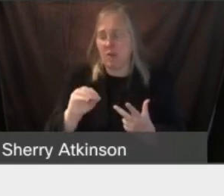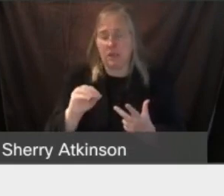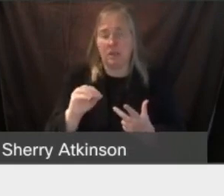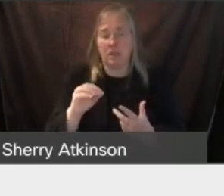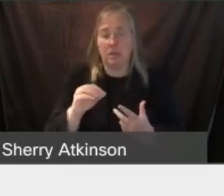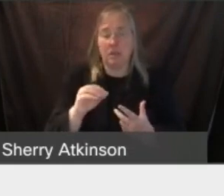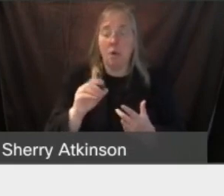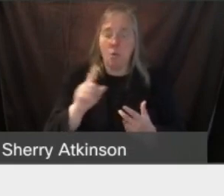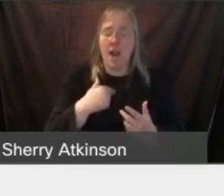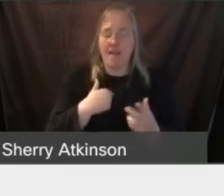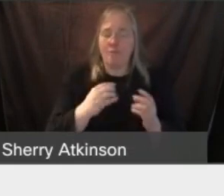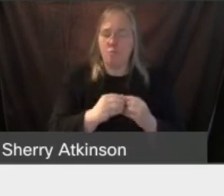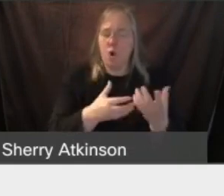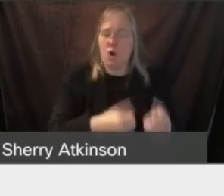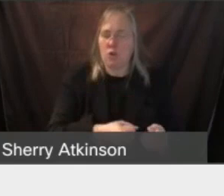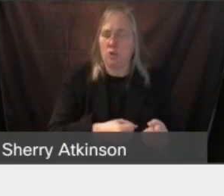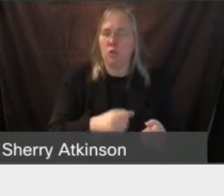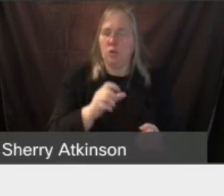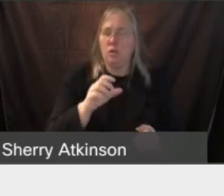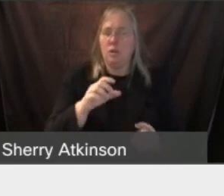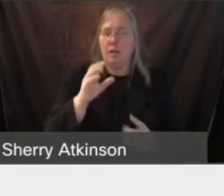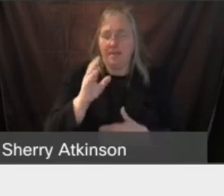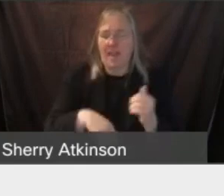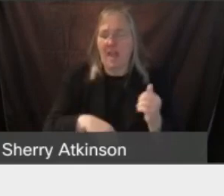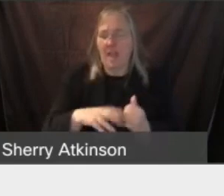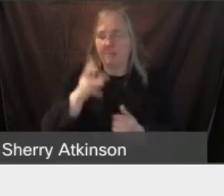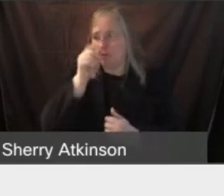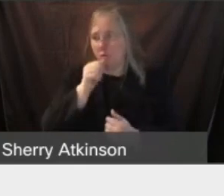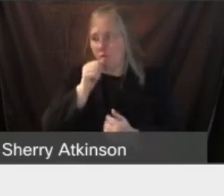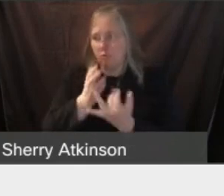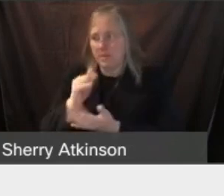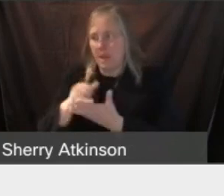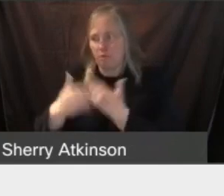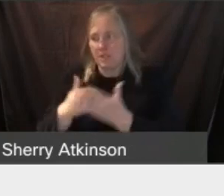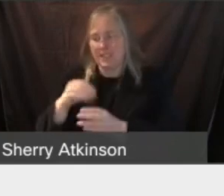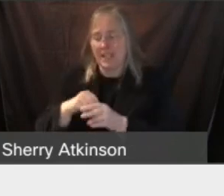more certainty, rather than go through that process in Howard County.